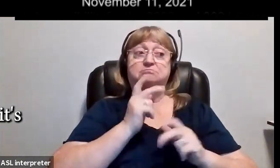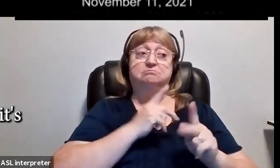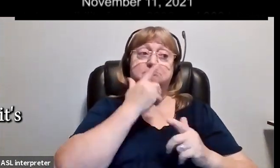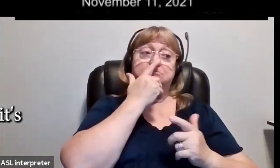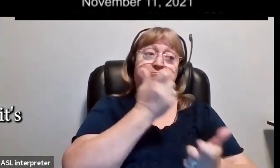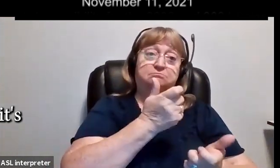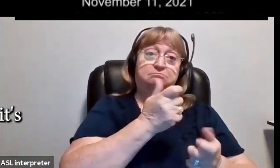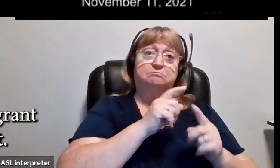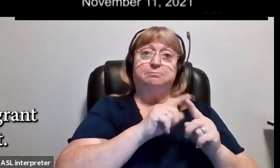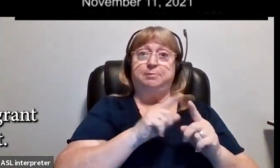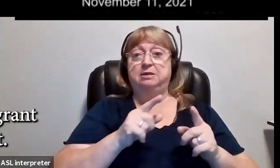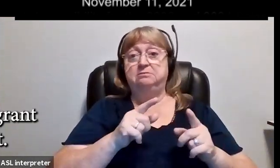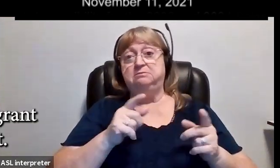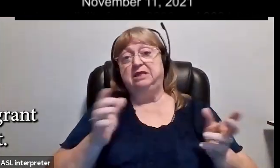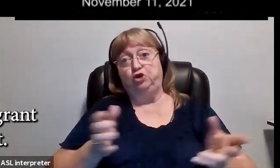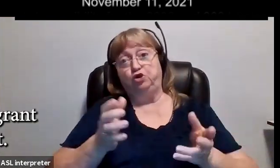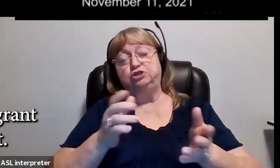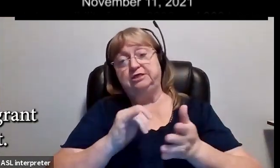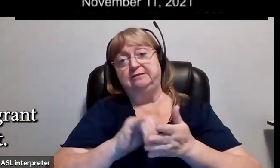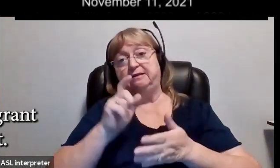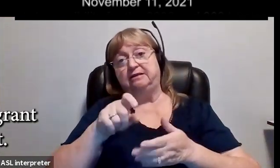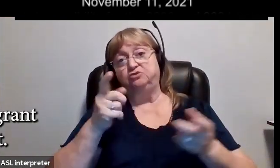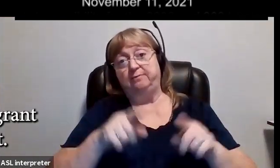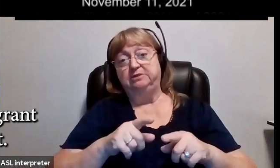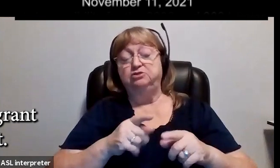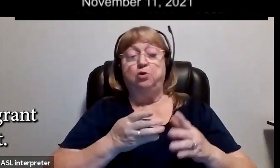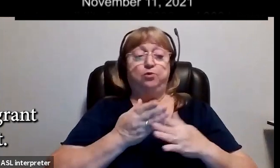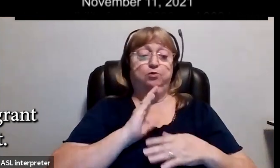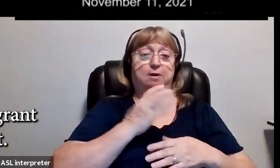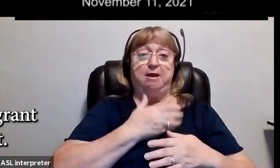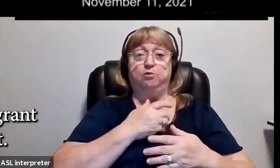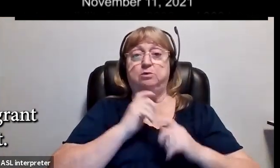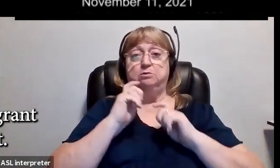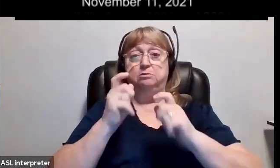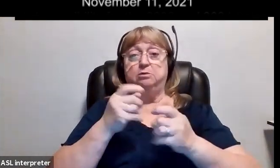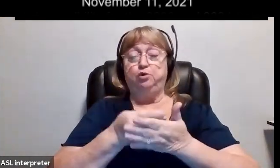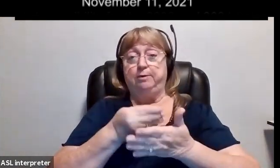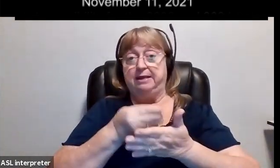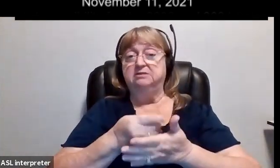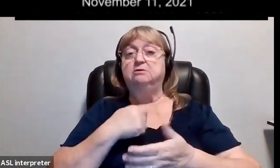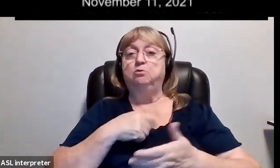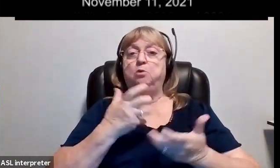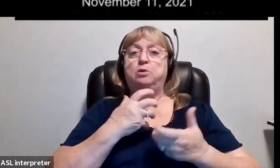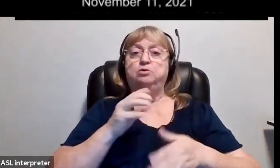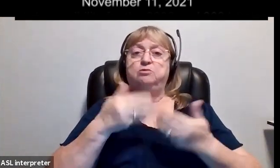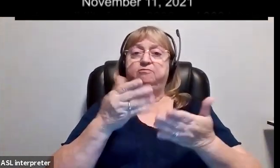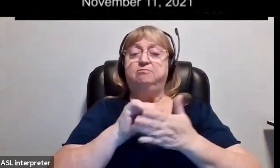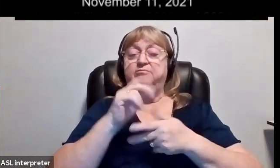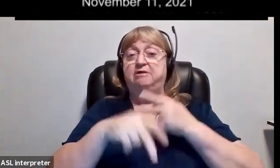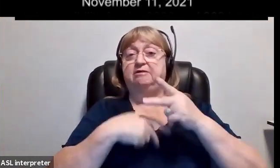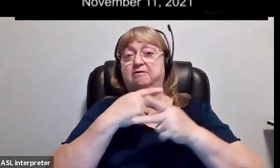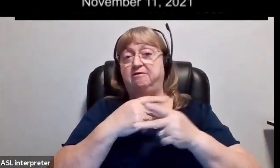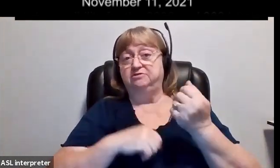it's encouraging that to happen. So what we want to do through our grant is to provide that kind of support. And so Elias et